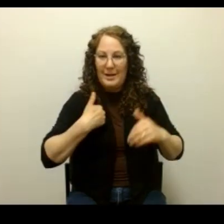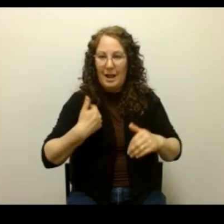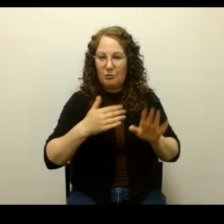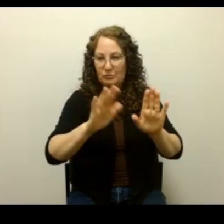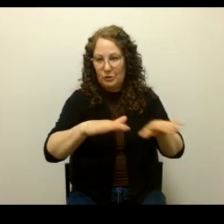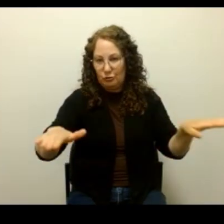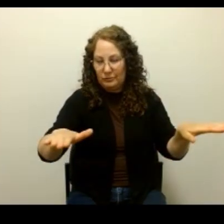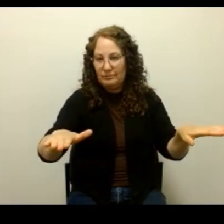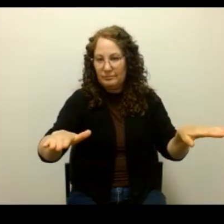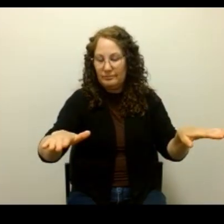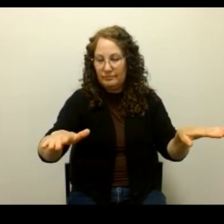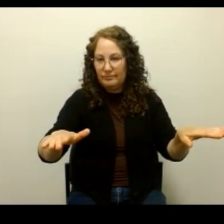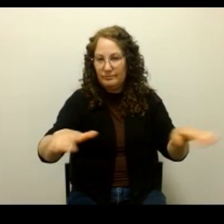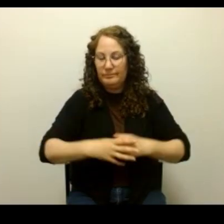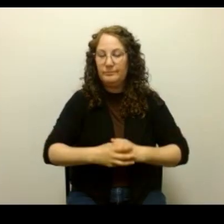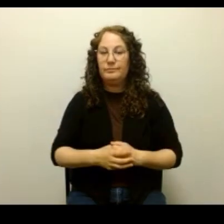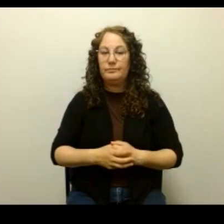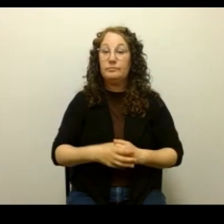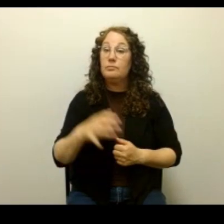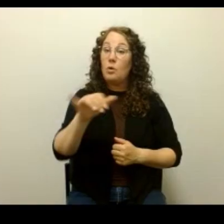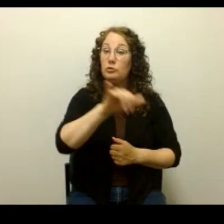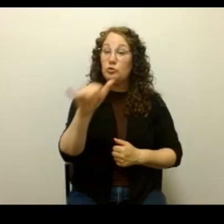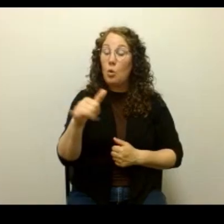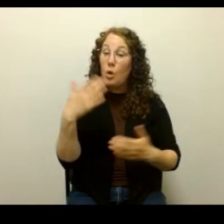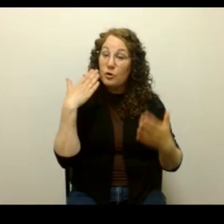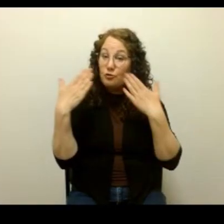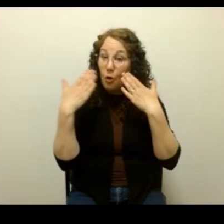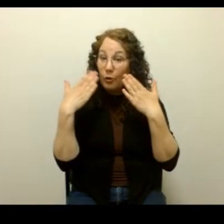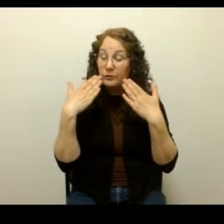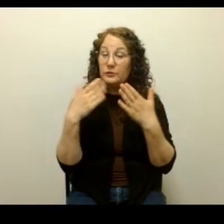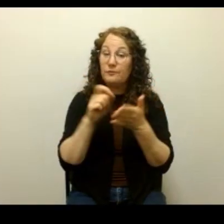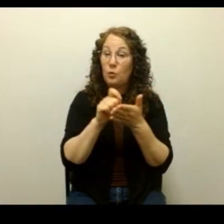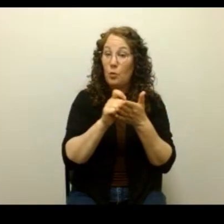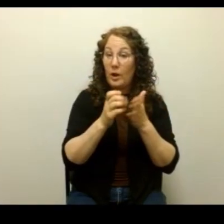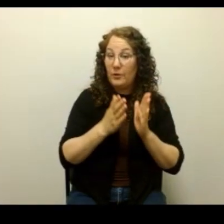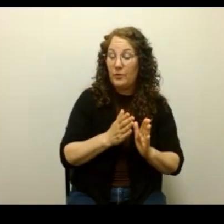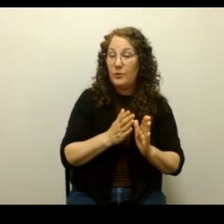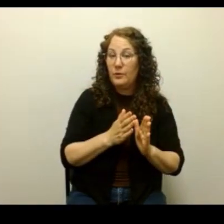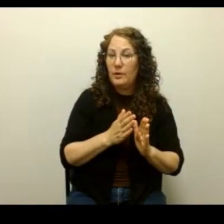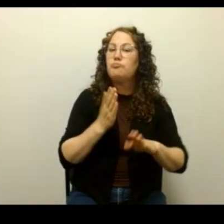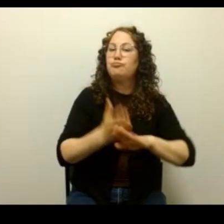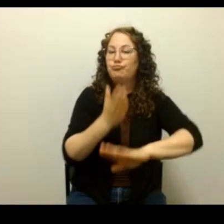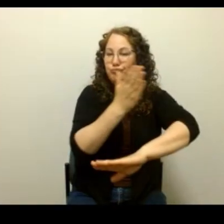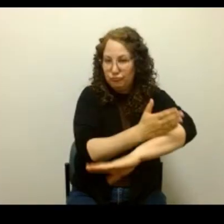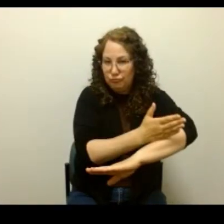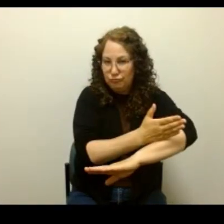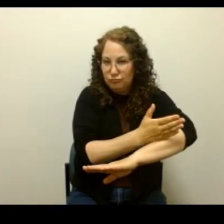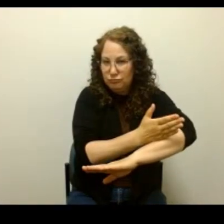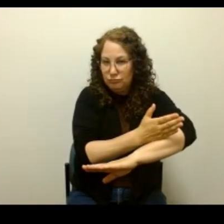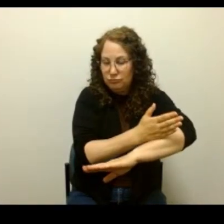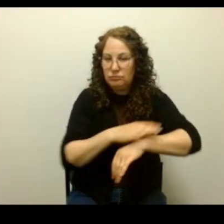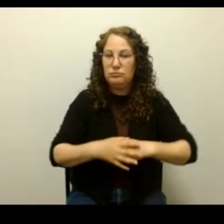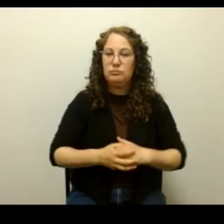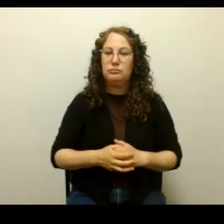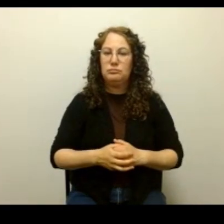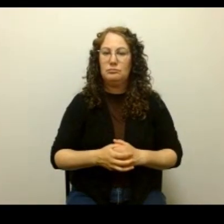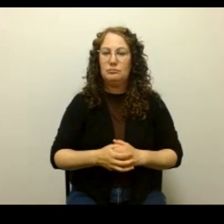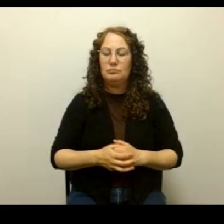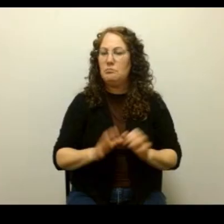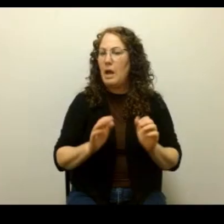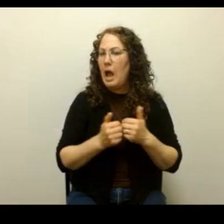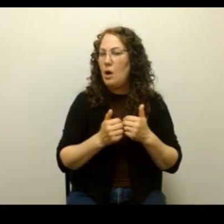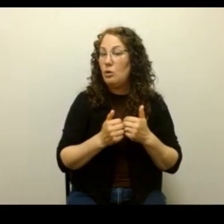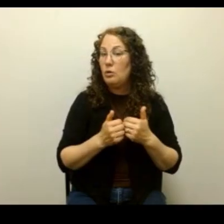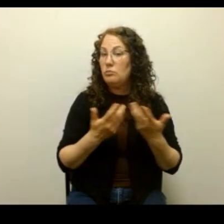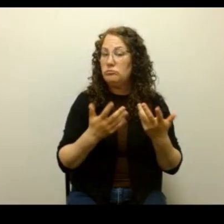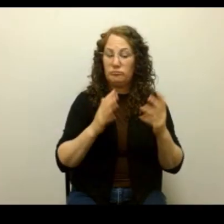children. Also, the knowledge of the writer has improved, has been enhanced, because